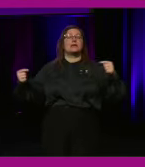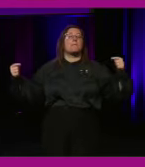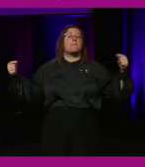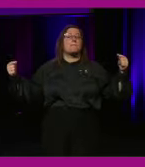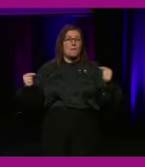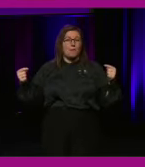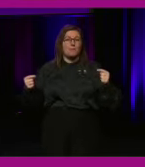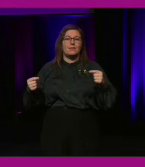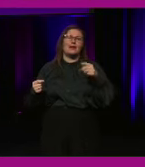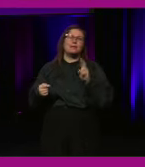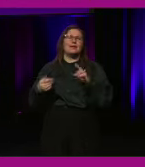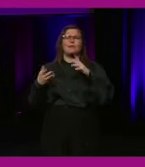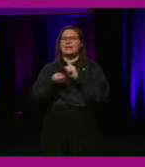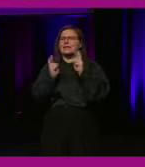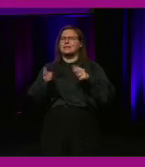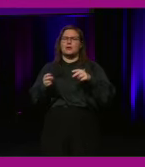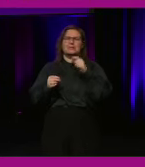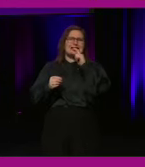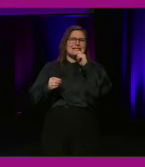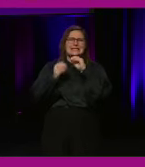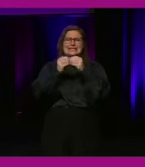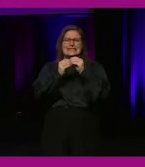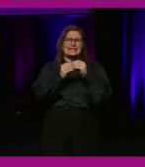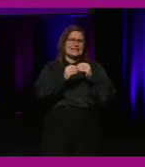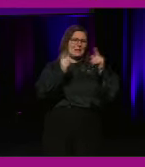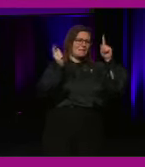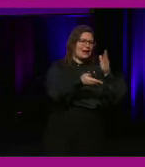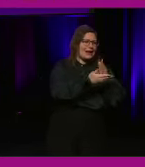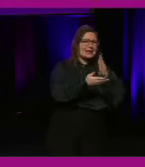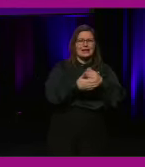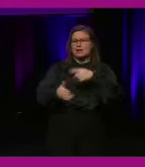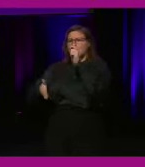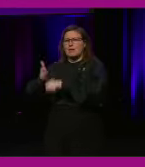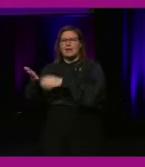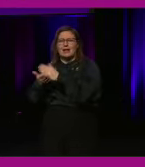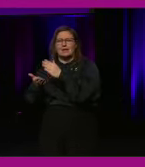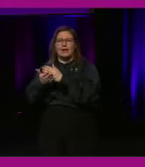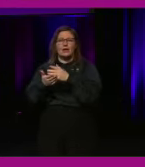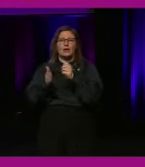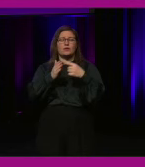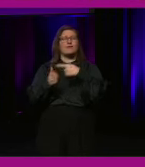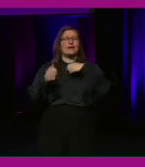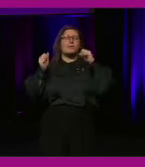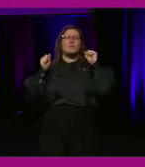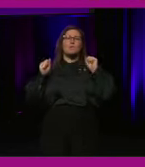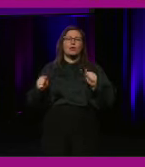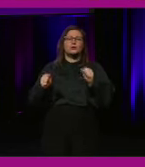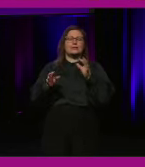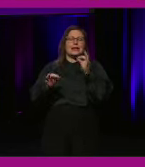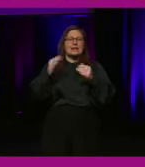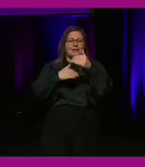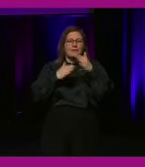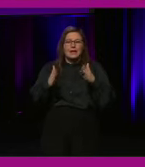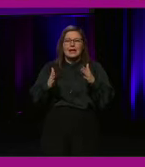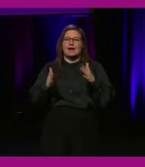it's a conundrum between citizen rights and human rights, because we have to define, identify,